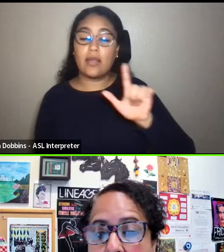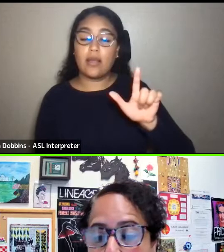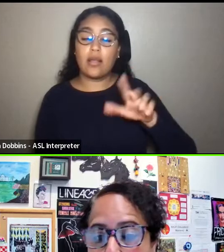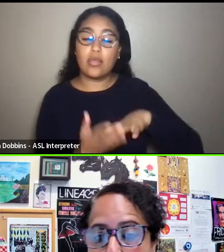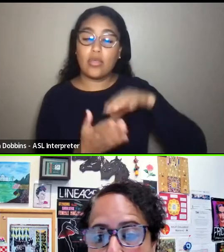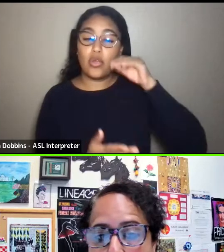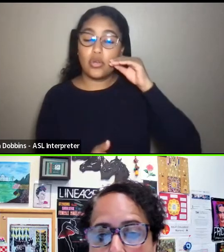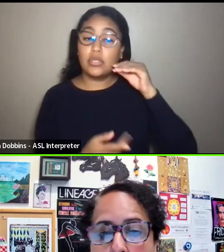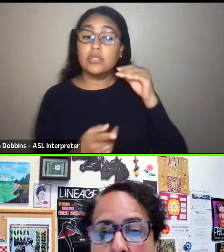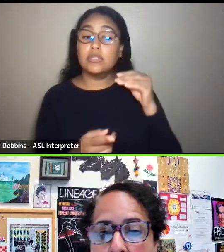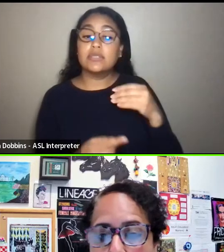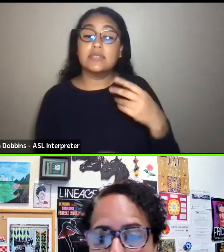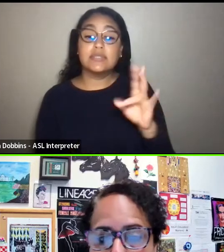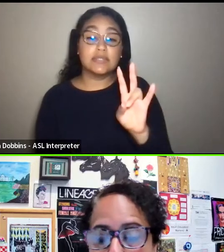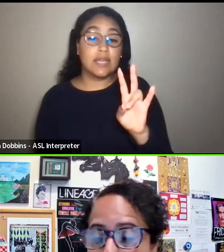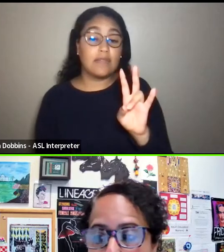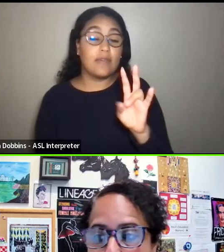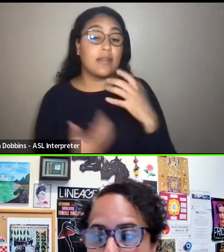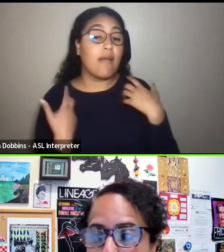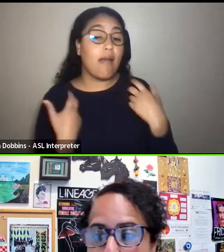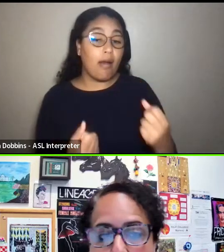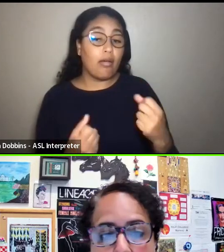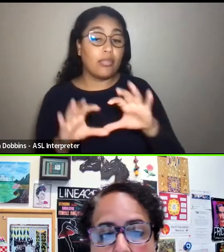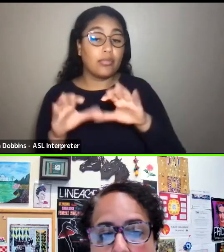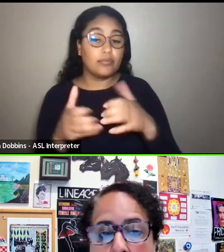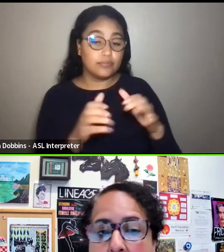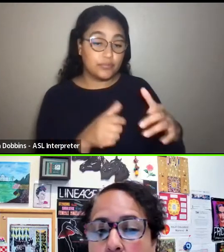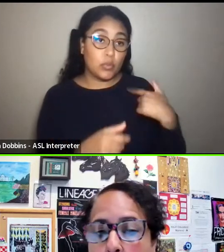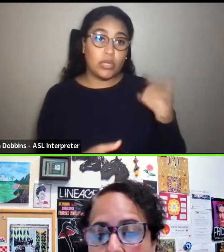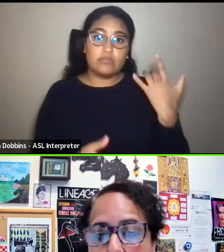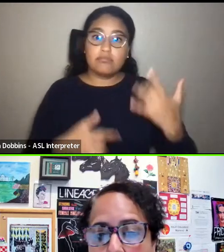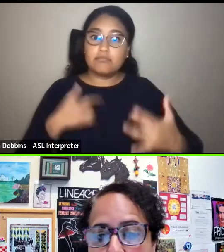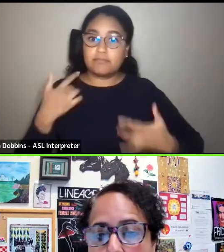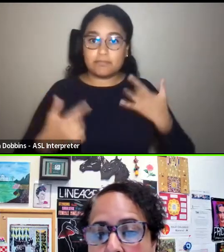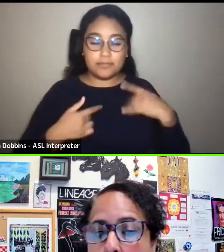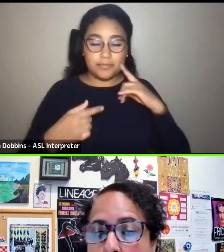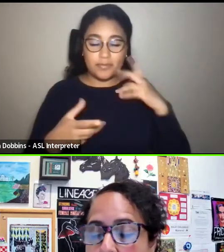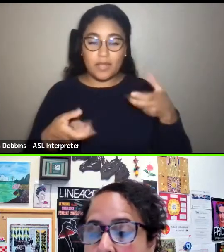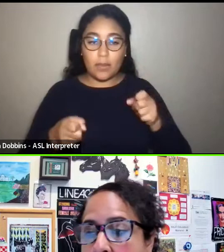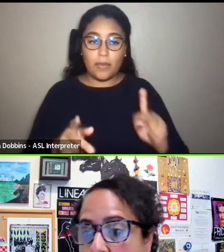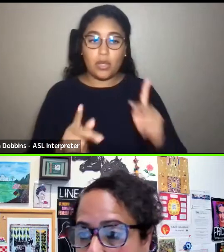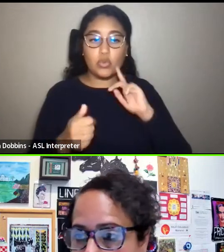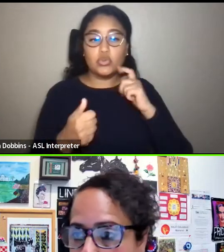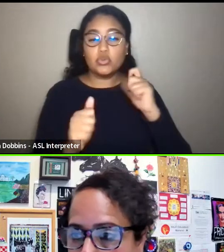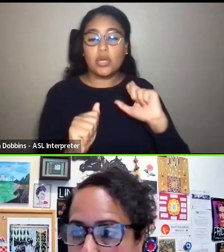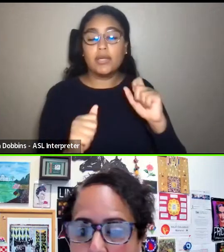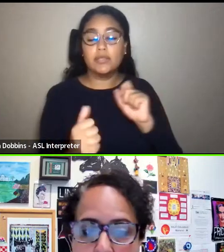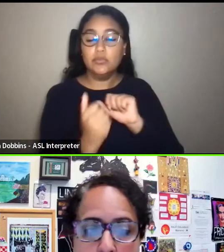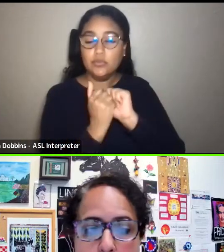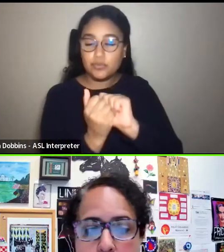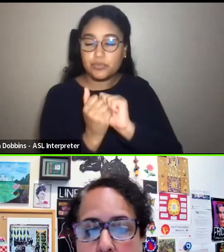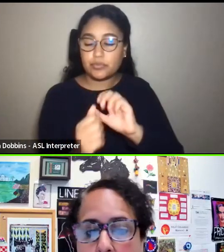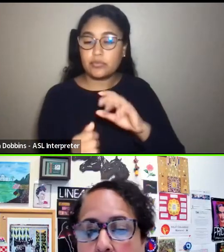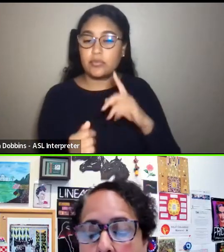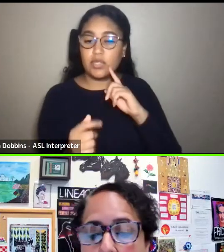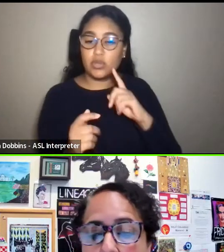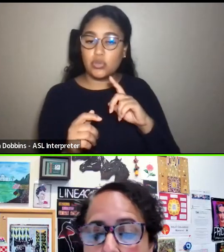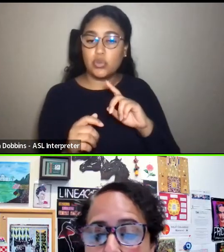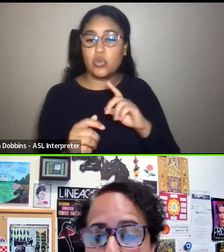7 health sectors. We are very excited about this opportunity and are working closely with our partners to develop our